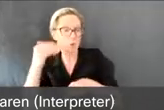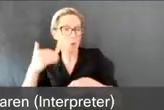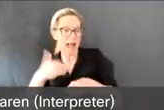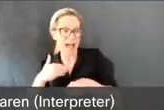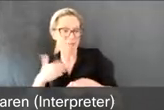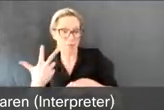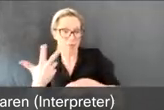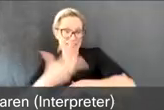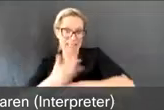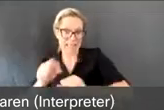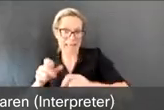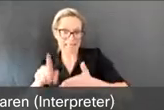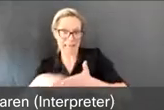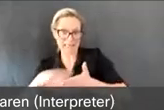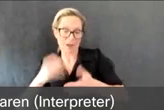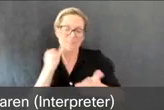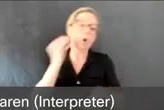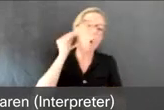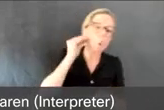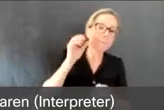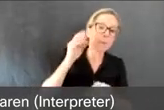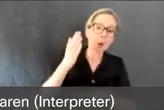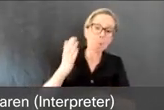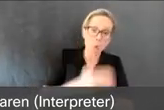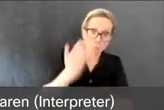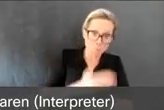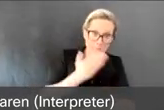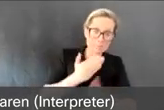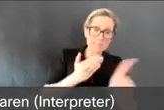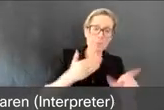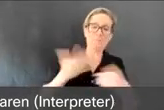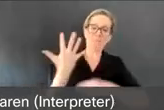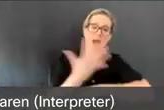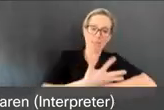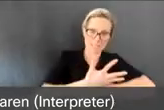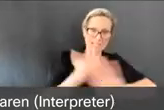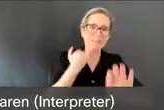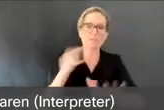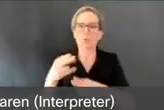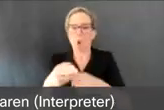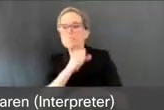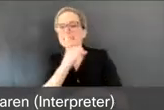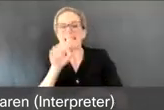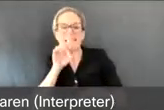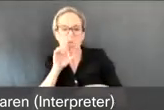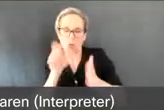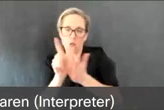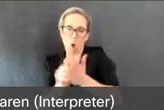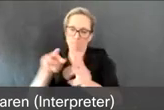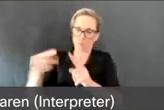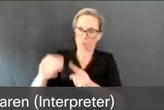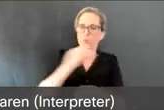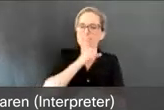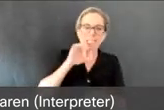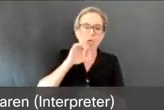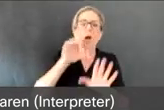days to cancel. And if you are considered a senior under the law, you have 7 days to cancel. That has to be